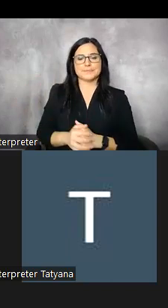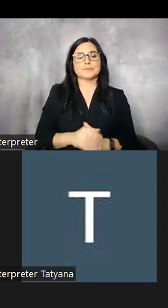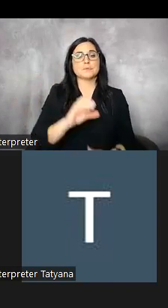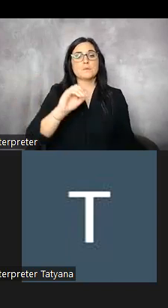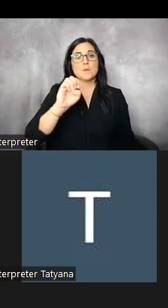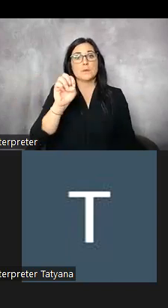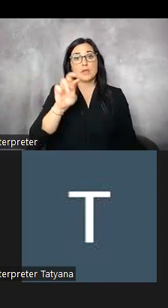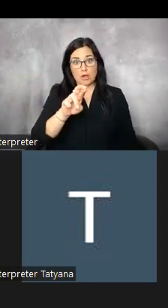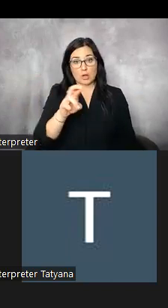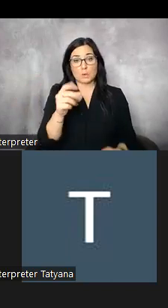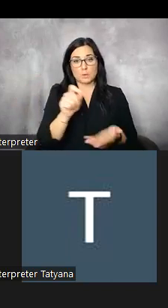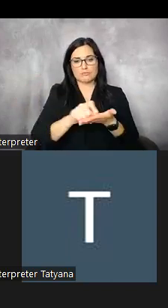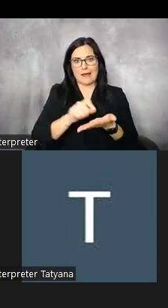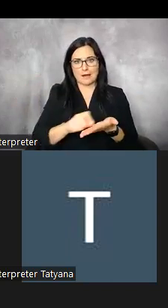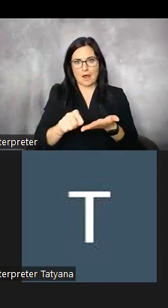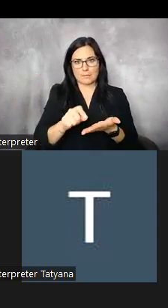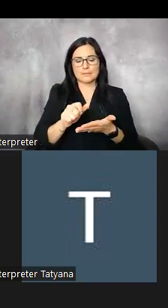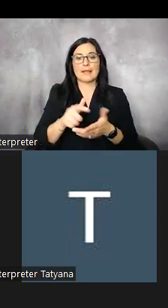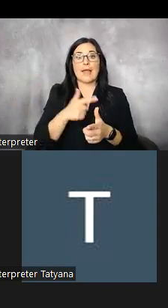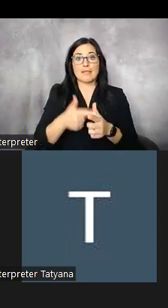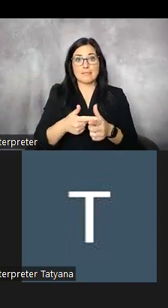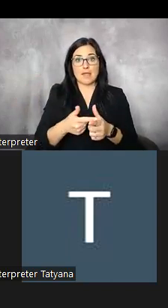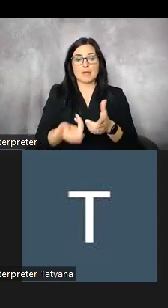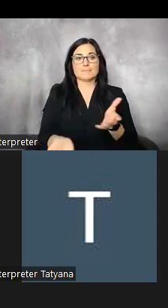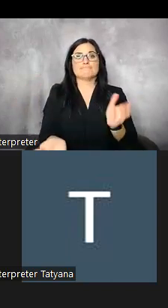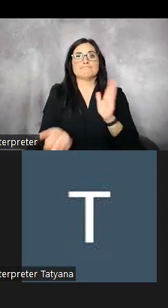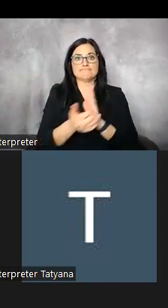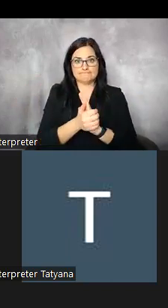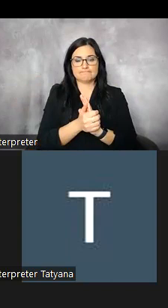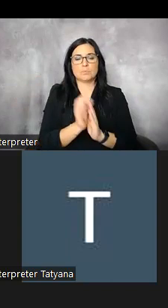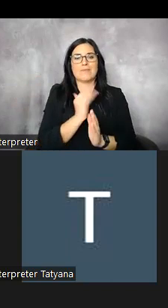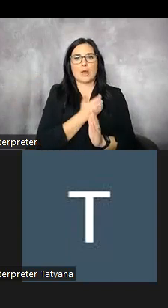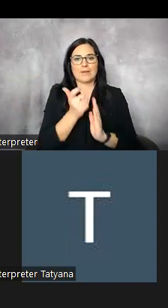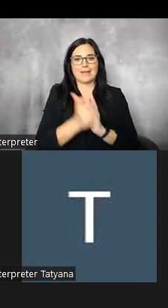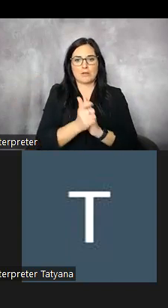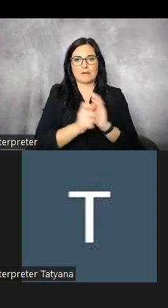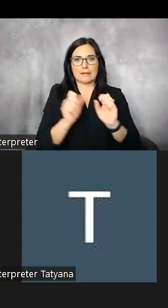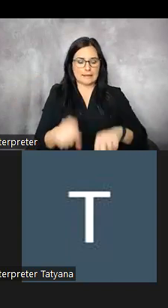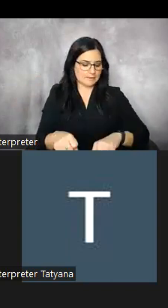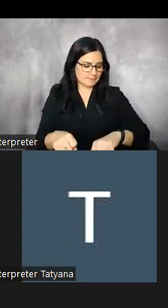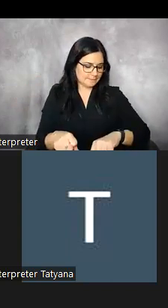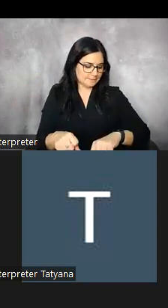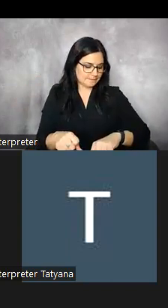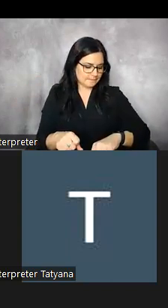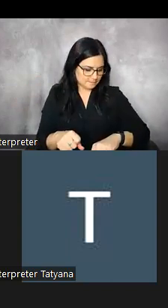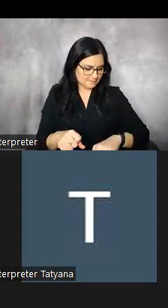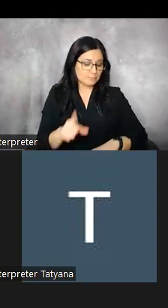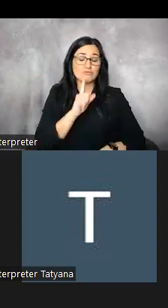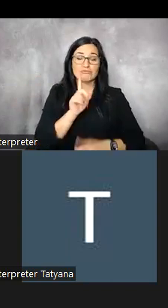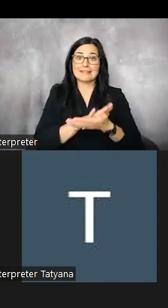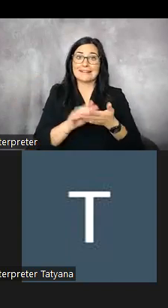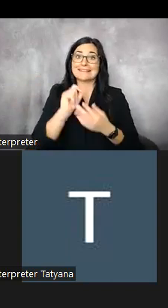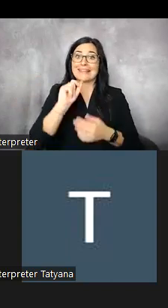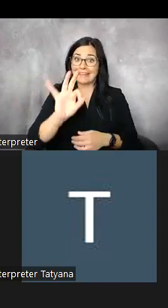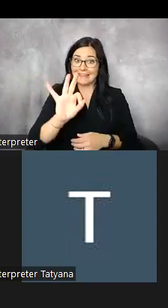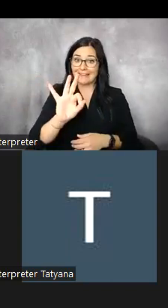we can write it up, and then we can actually house it within our catalog as well. It would be really nice to get some sort